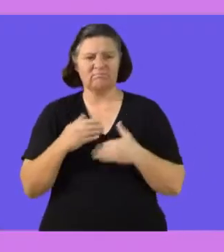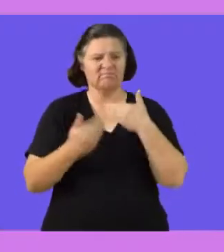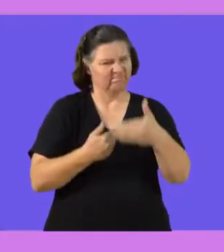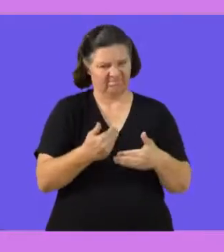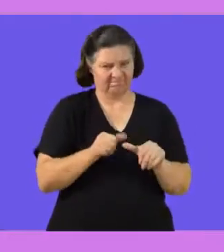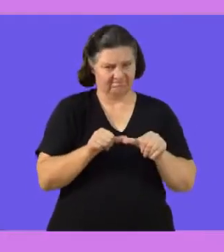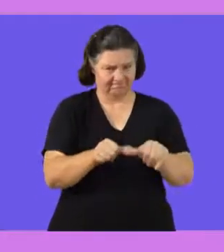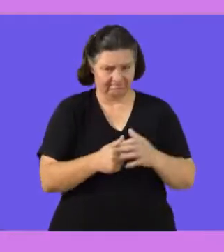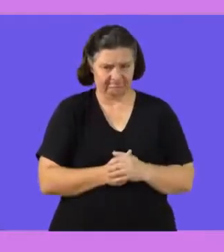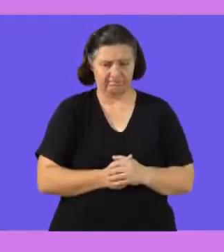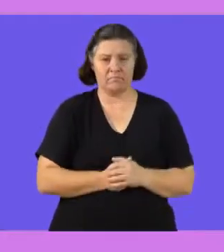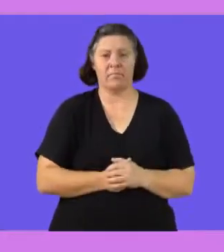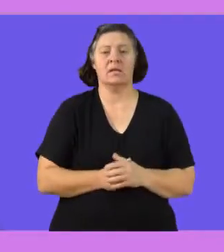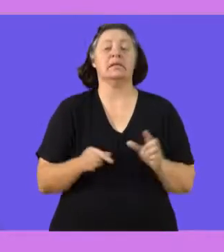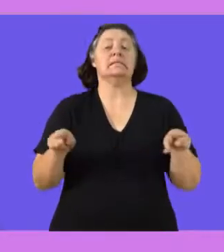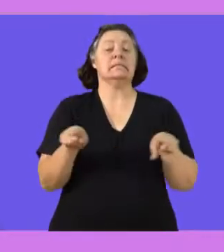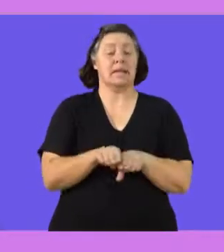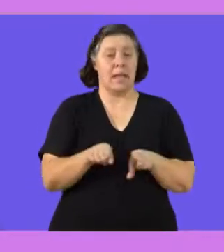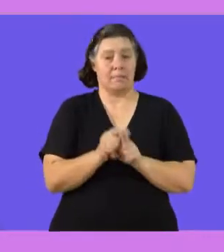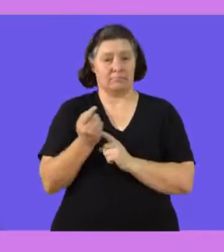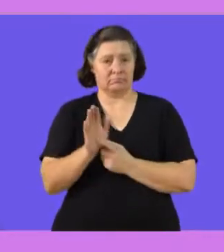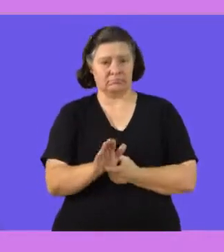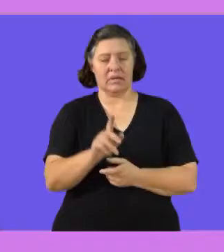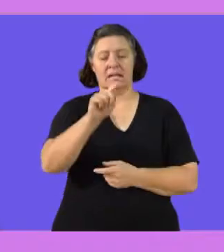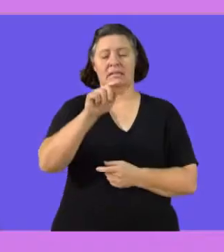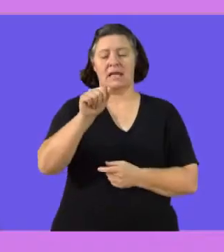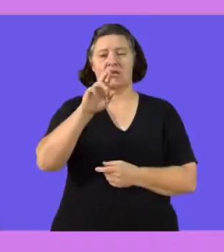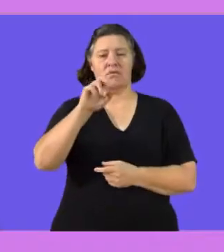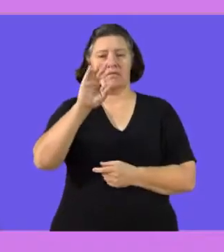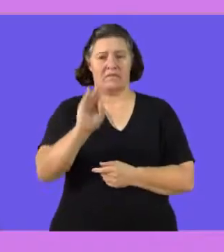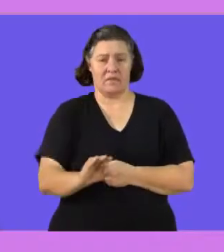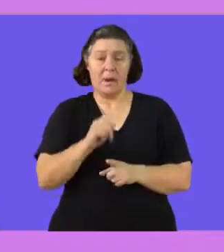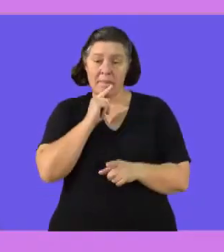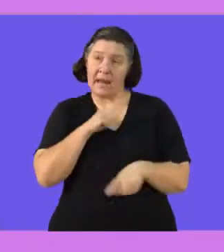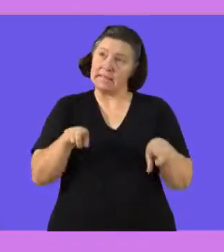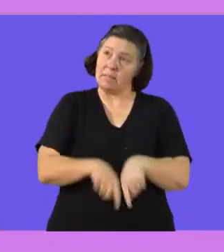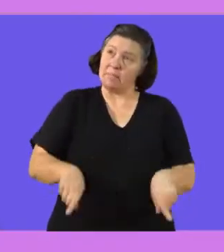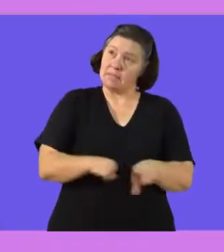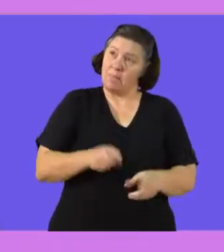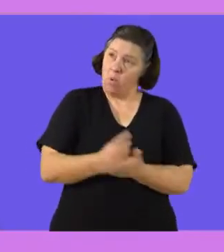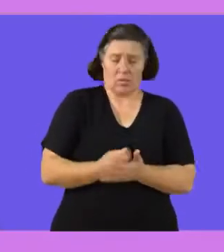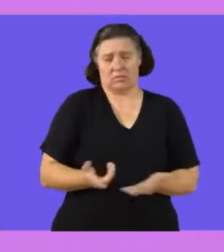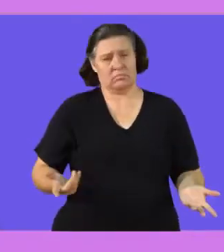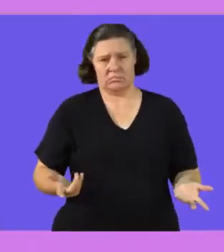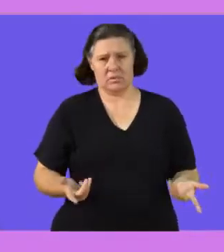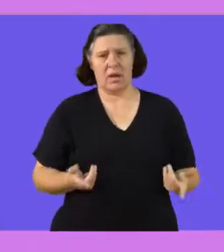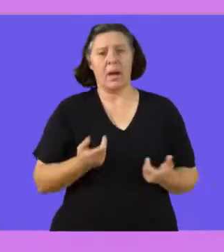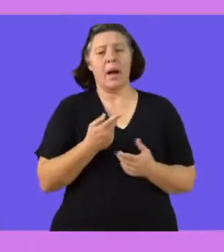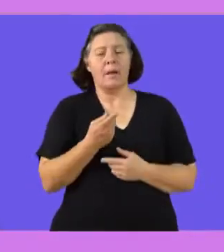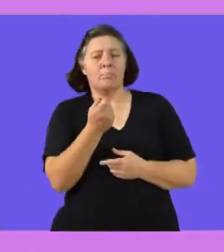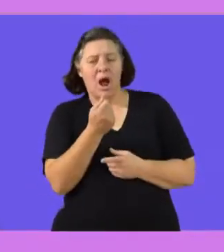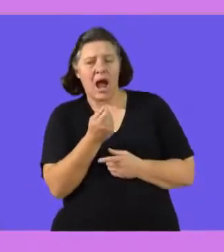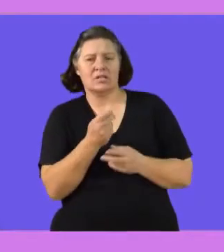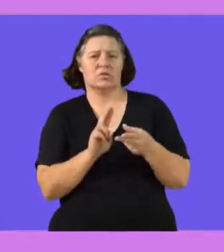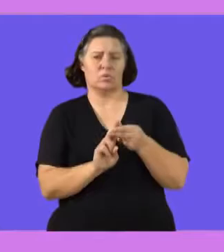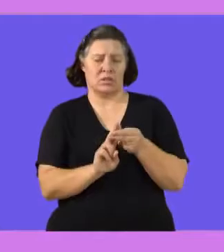with the lesson. Then I also indicated here, tariffs are not always constant. For example, the price per unit, it